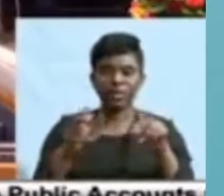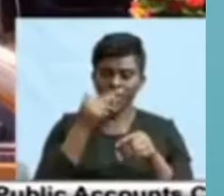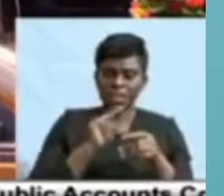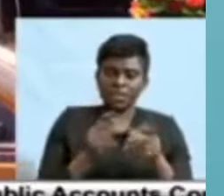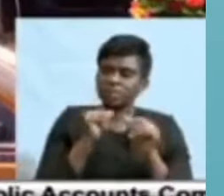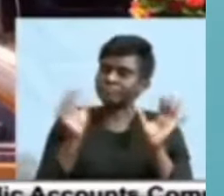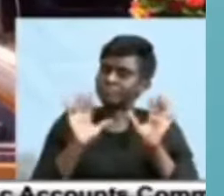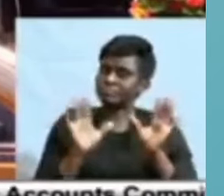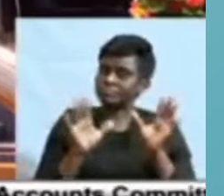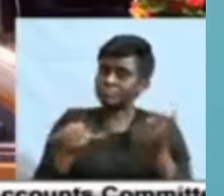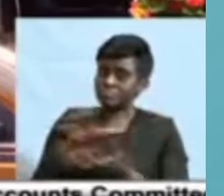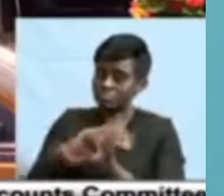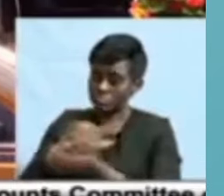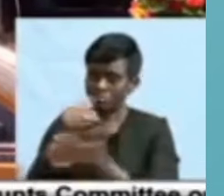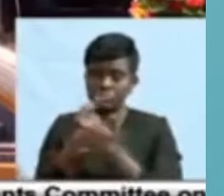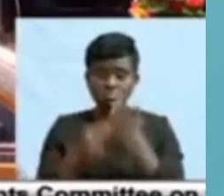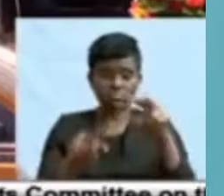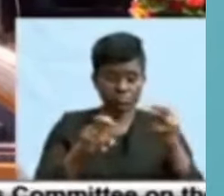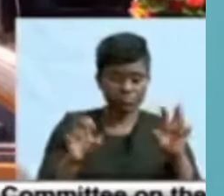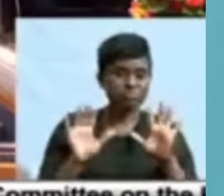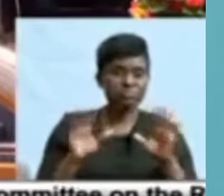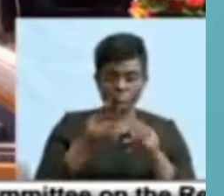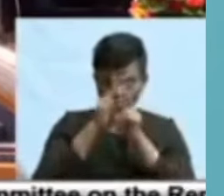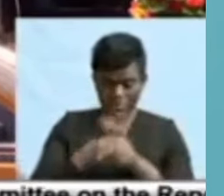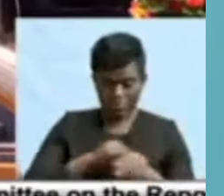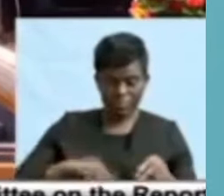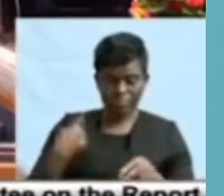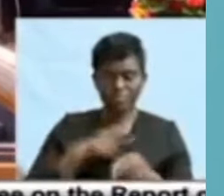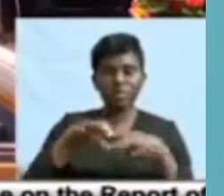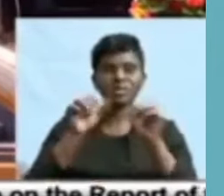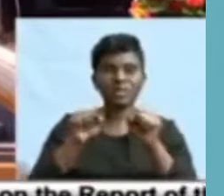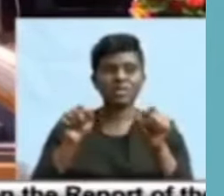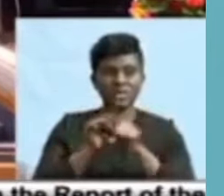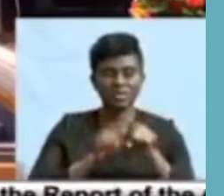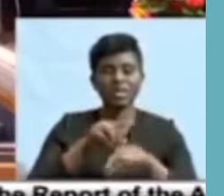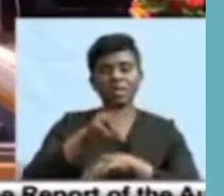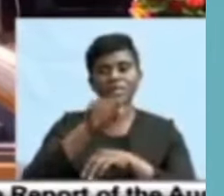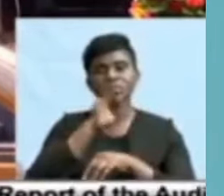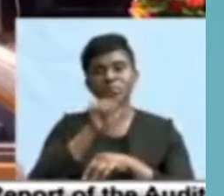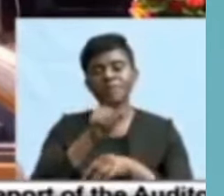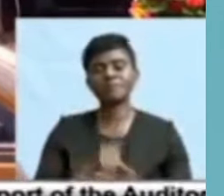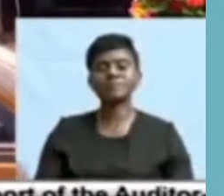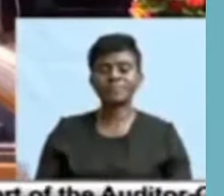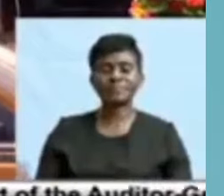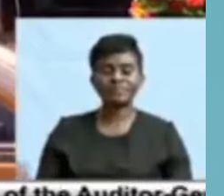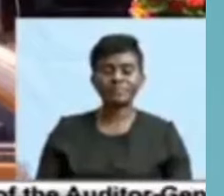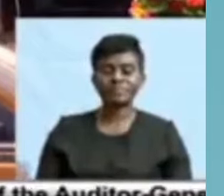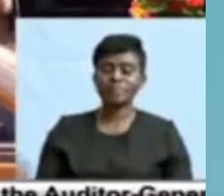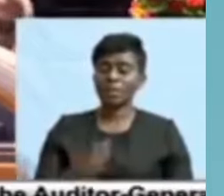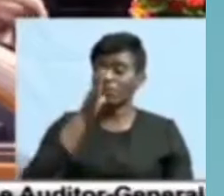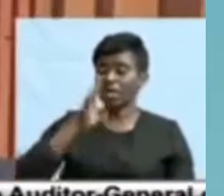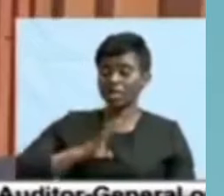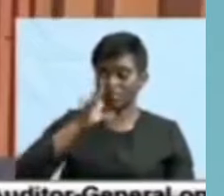not jeopardize those investigations. The honorable member may continue as guided. So, Madam